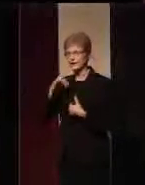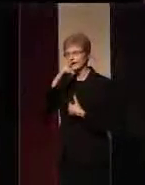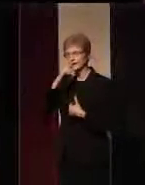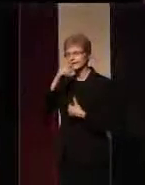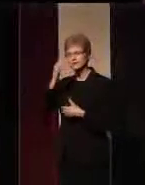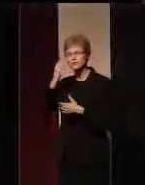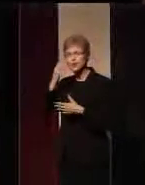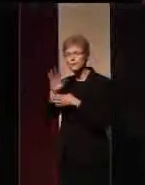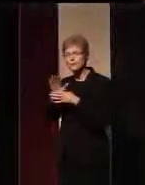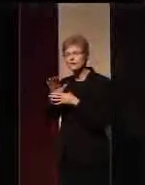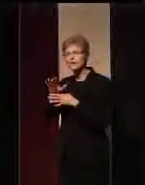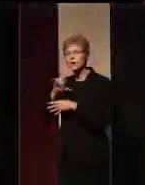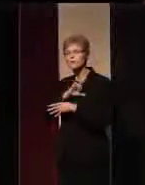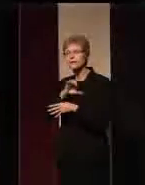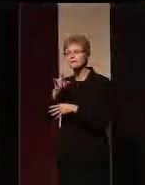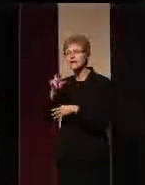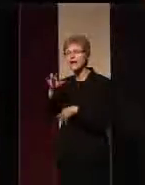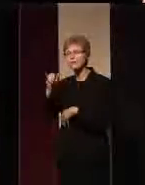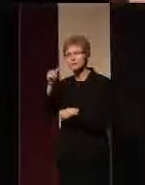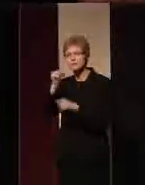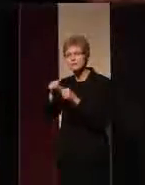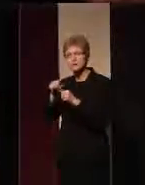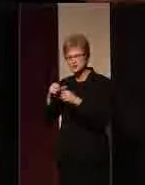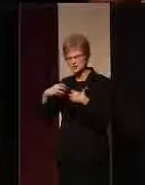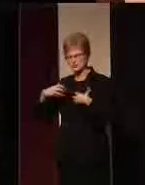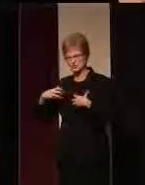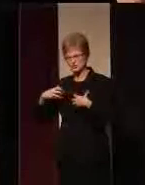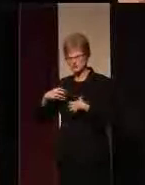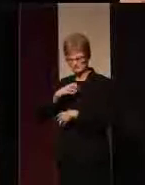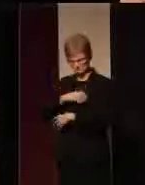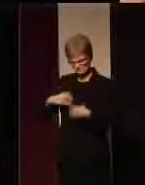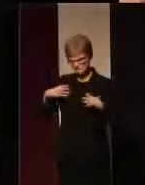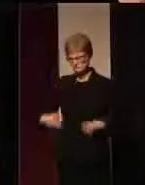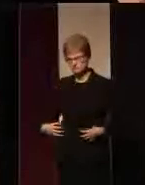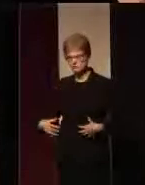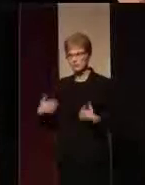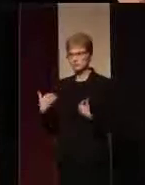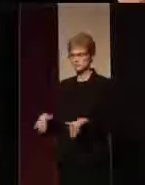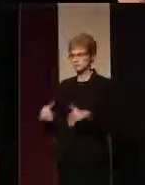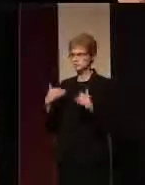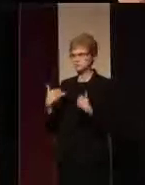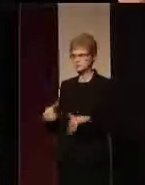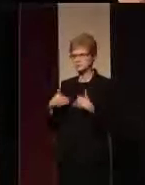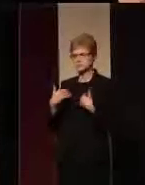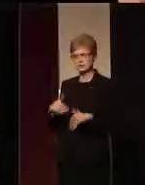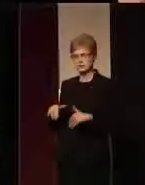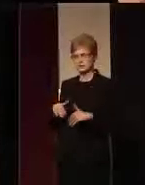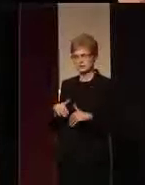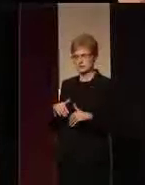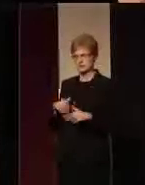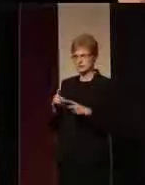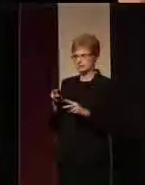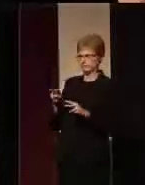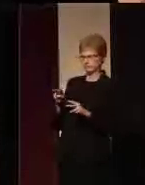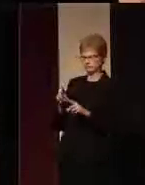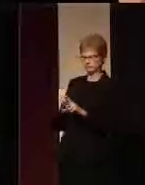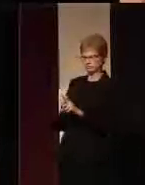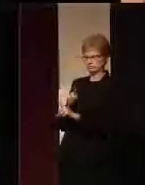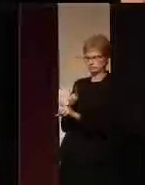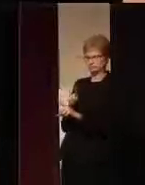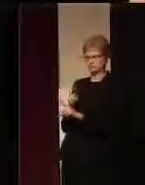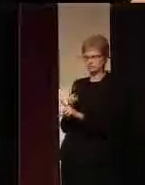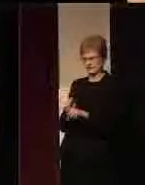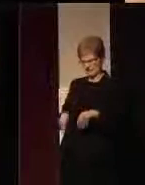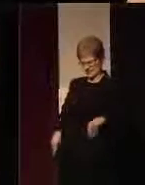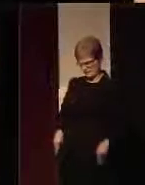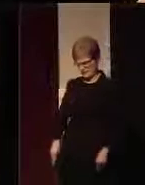history book if you want to look that up. But they look like Tackleberry from the police academy, not approachable. They had the cargo pockets and all